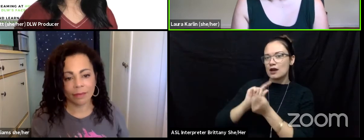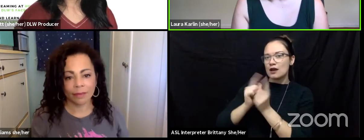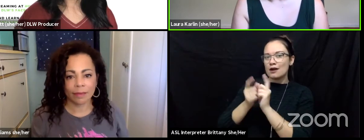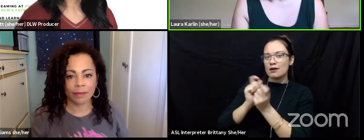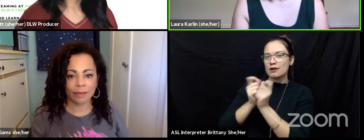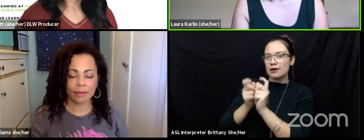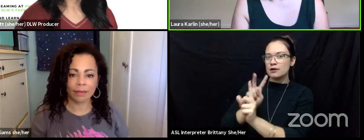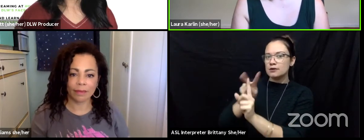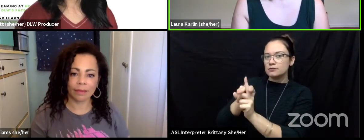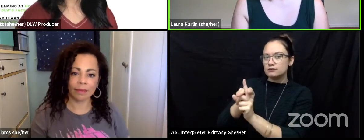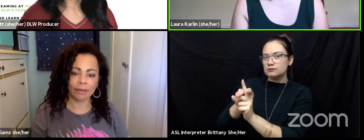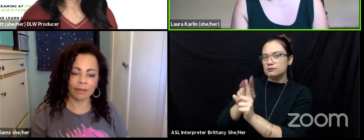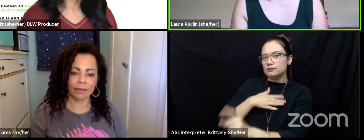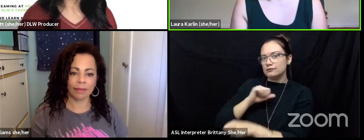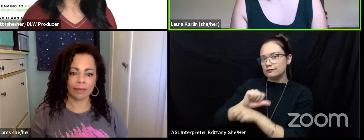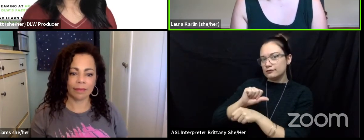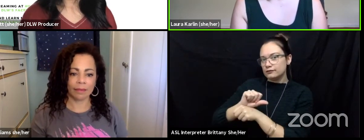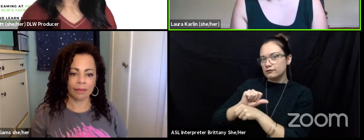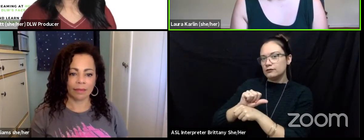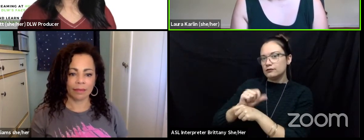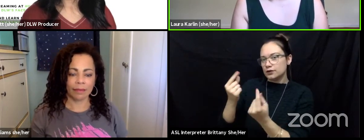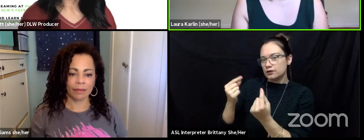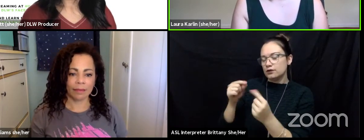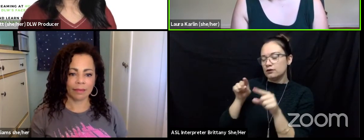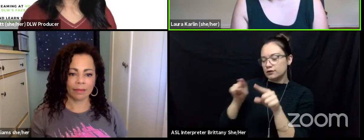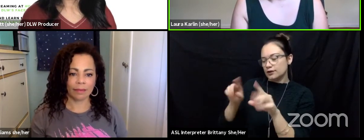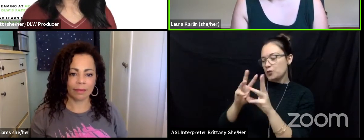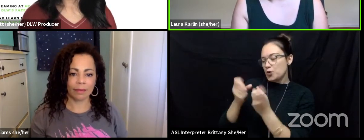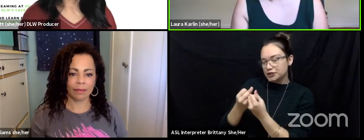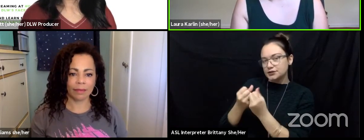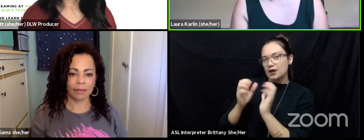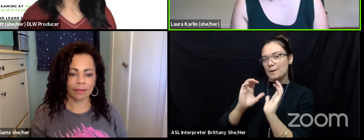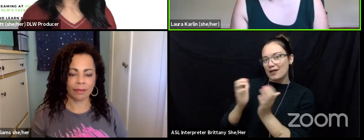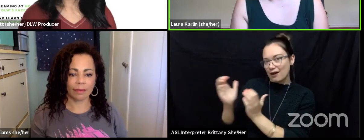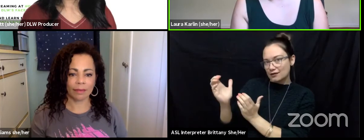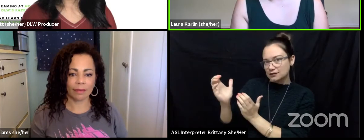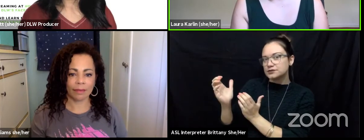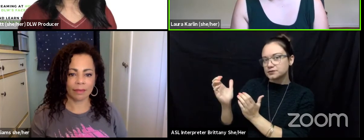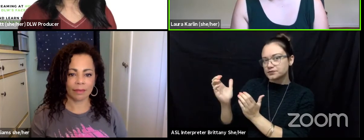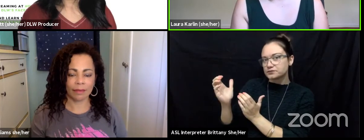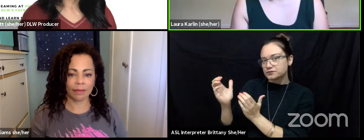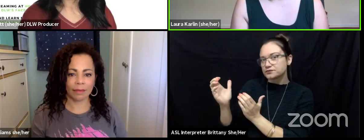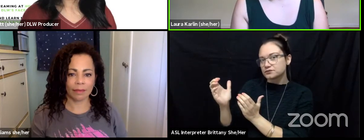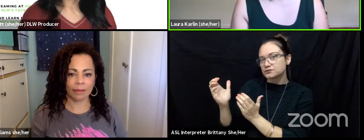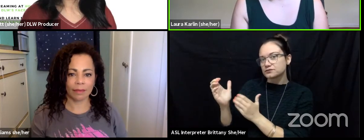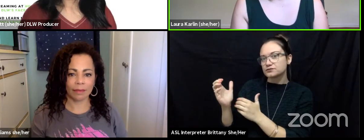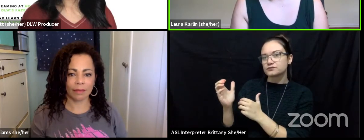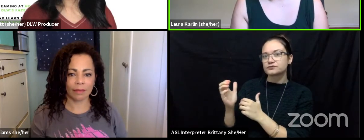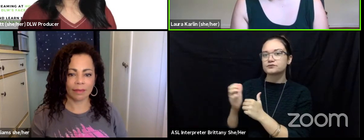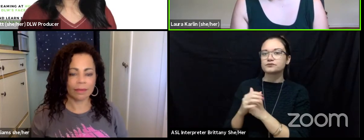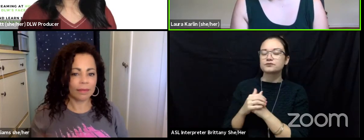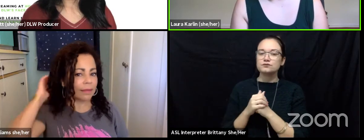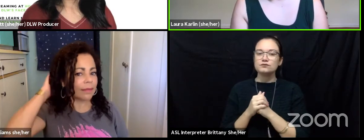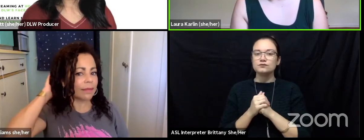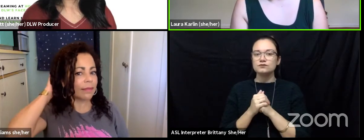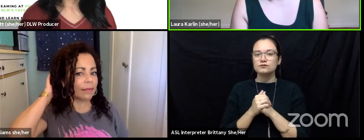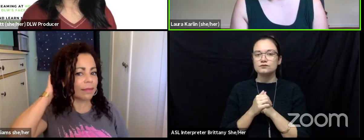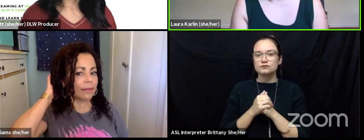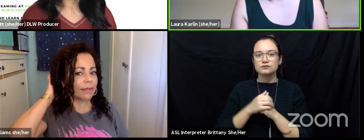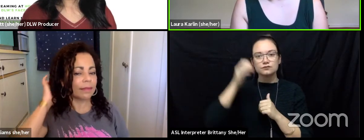into the work that we do in workshops and in classes. I think